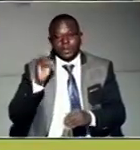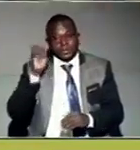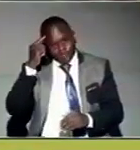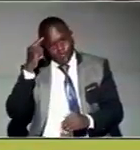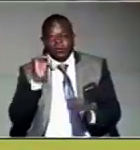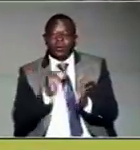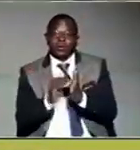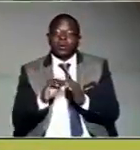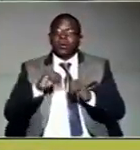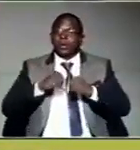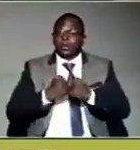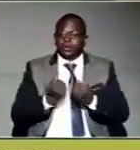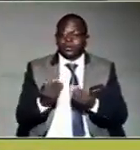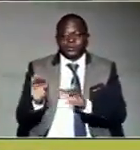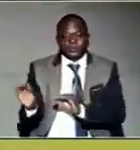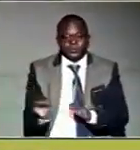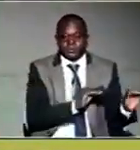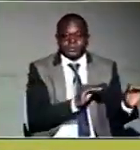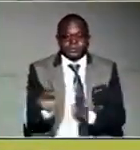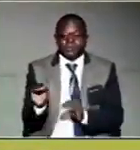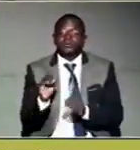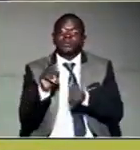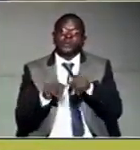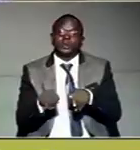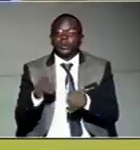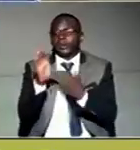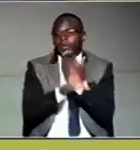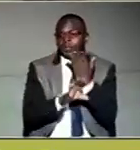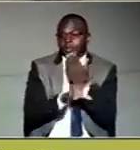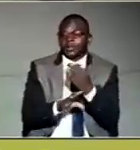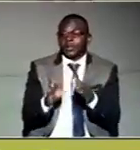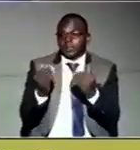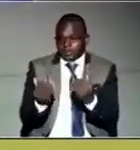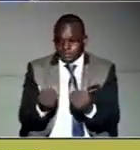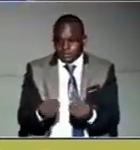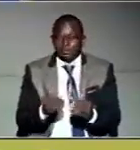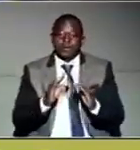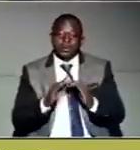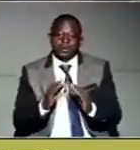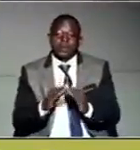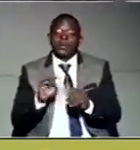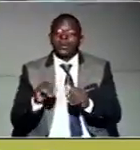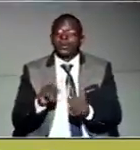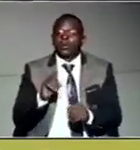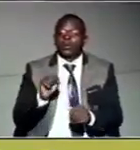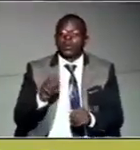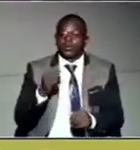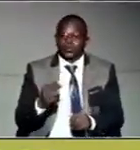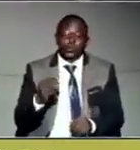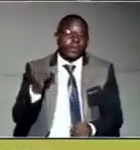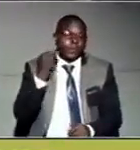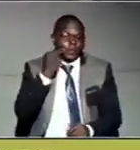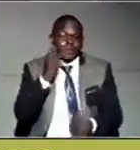address the challenge of displaced persons in the country. The country is currently home to about 1.2 million